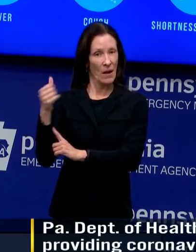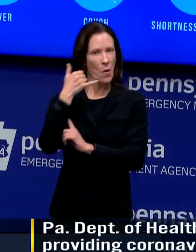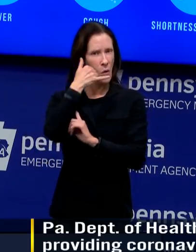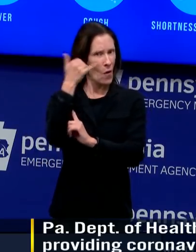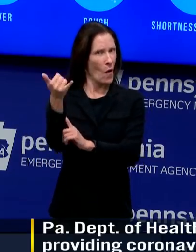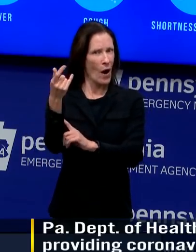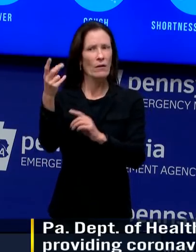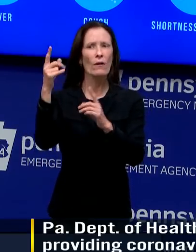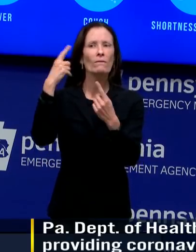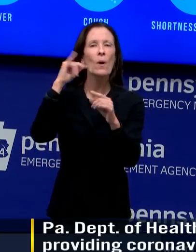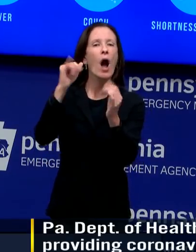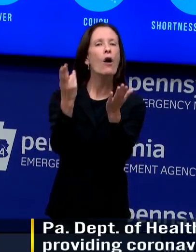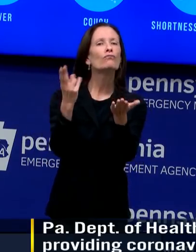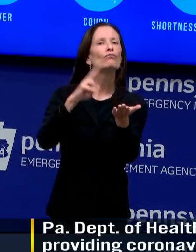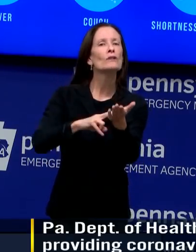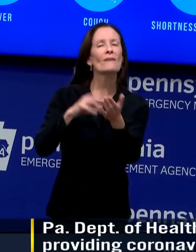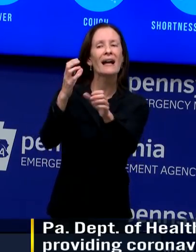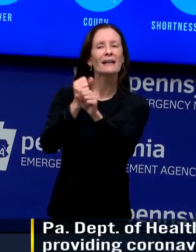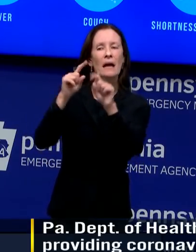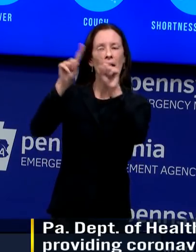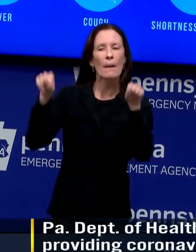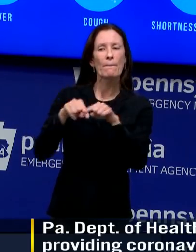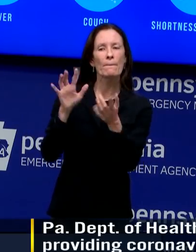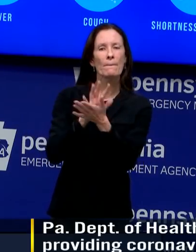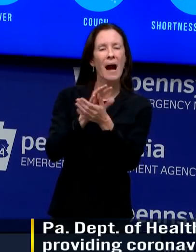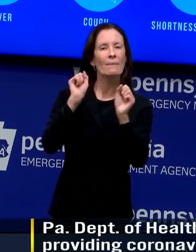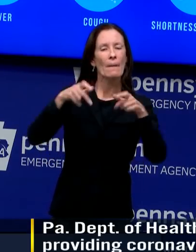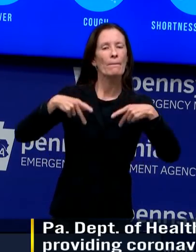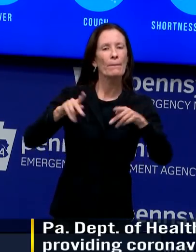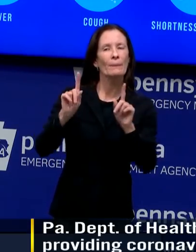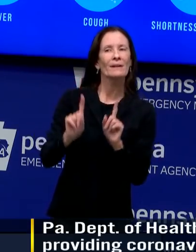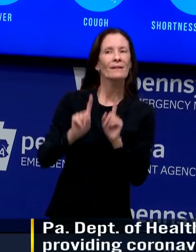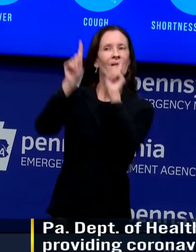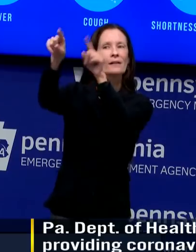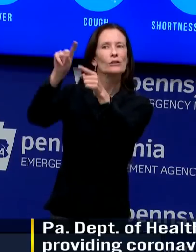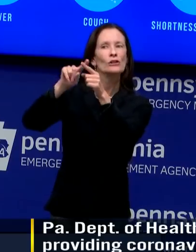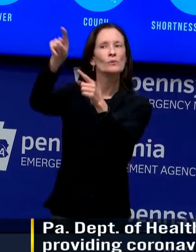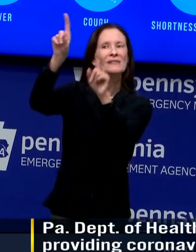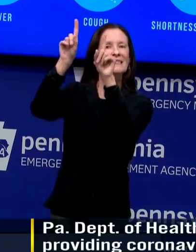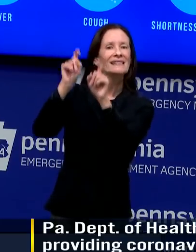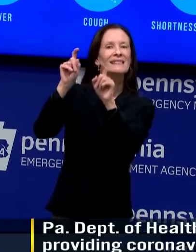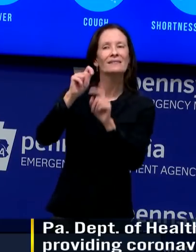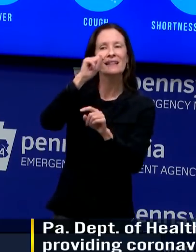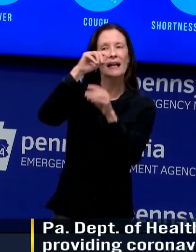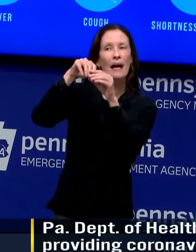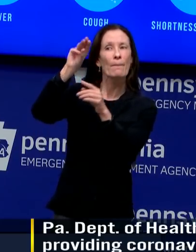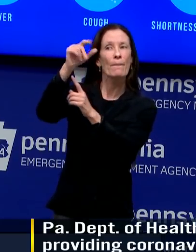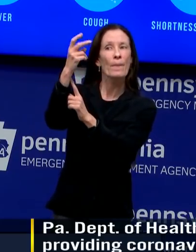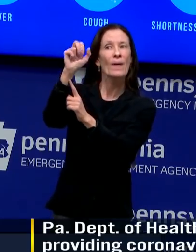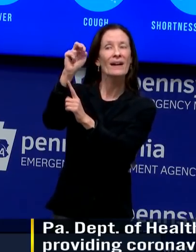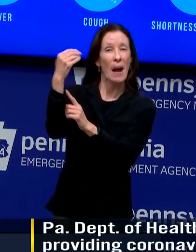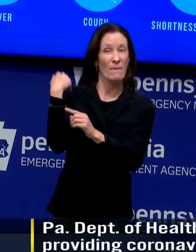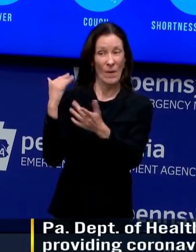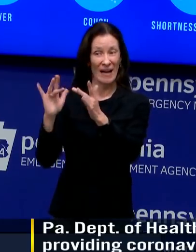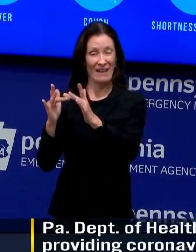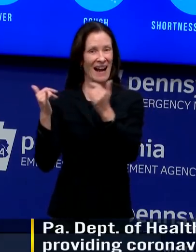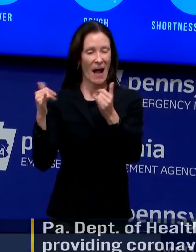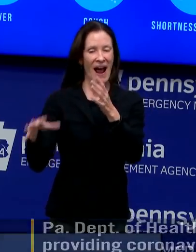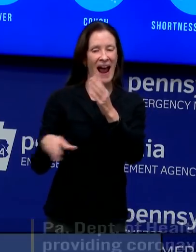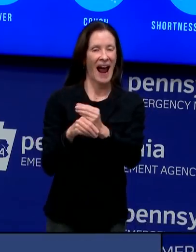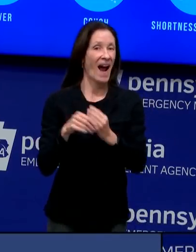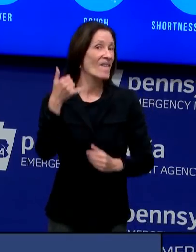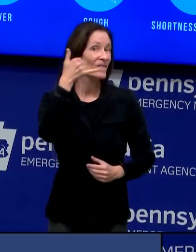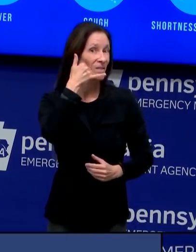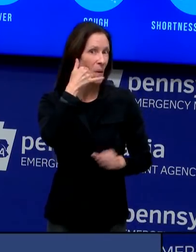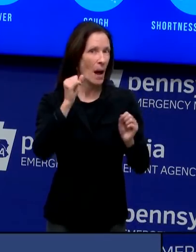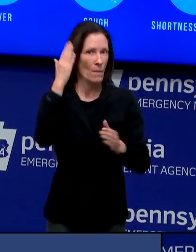test at that site. So we're very pleased to add that. It's very important. Thank you so much, Secretary, and thank you, Governor. For the reporters whose questions we were not